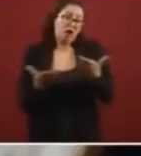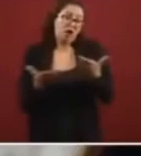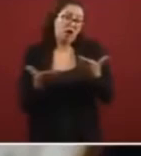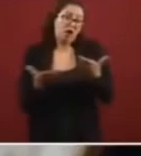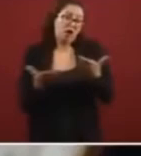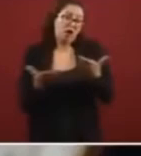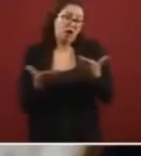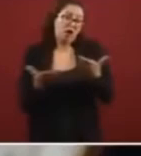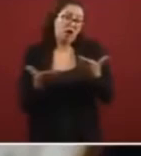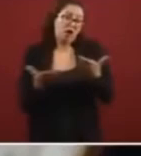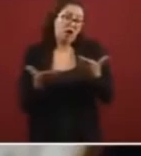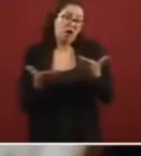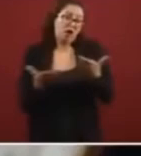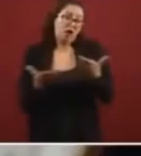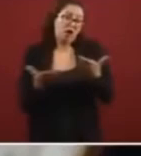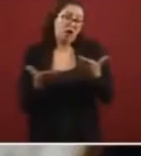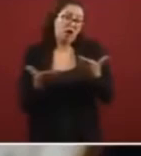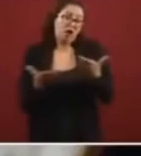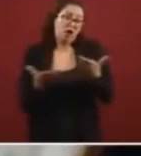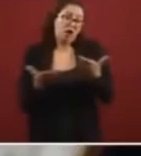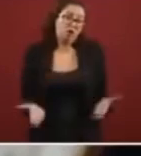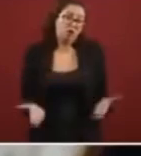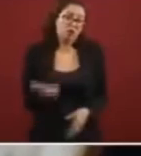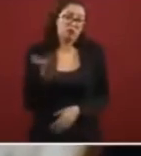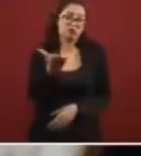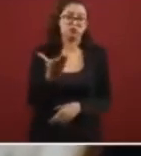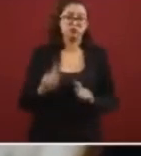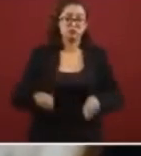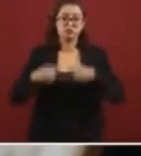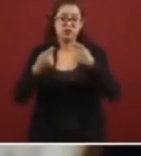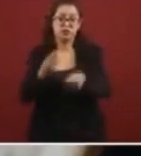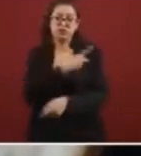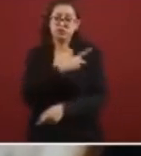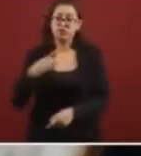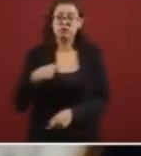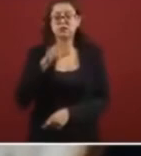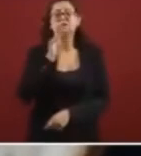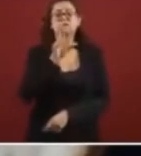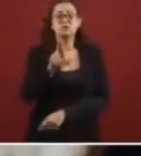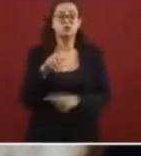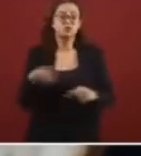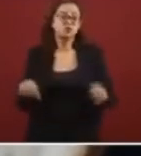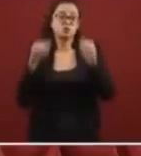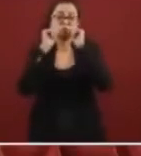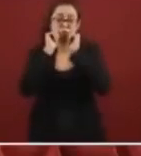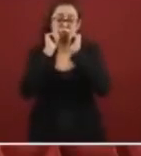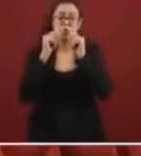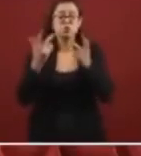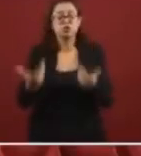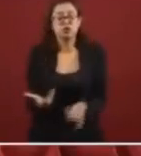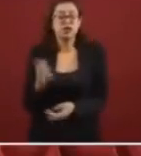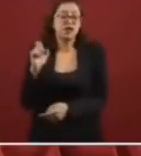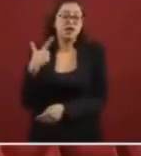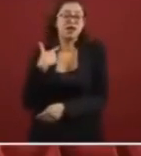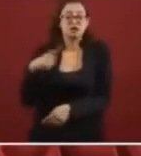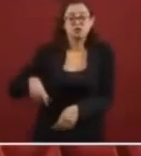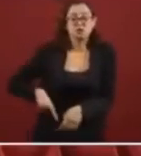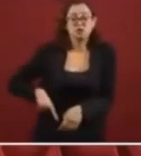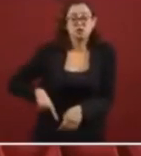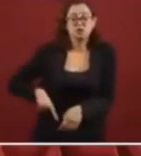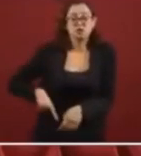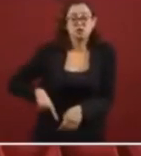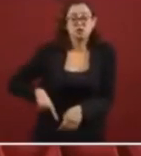government, the government you are the head of. Debe responder a ella, aunque los hechos relatados no hayan sido de esta